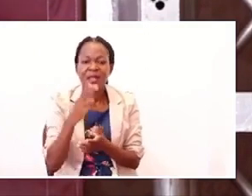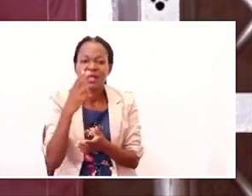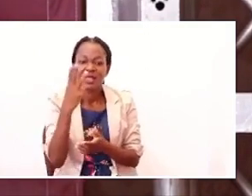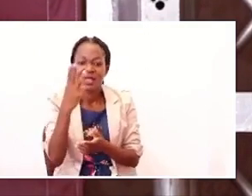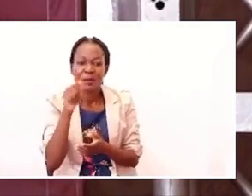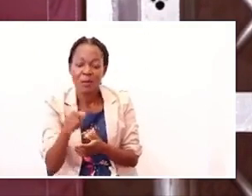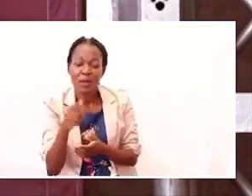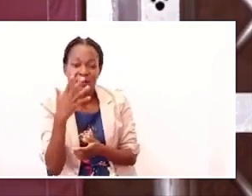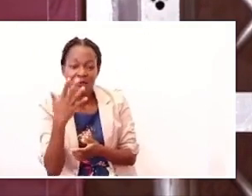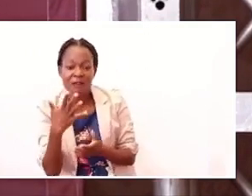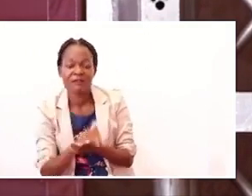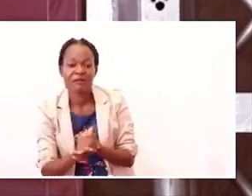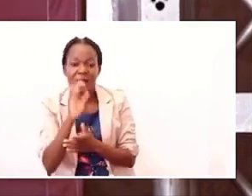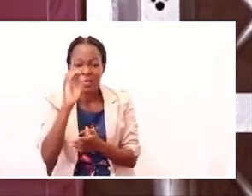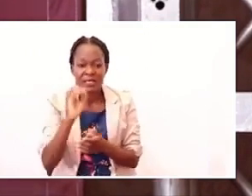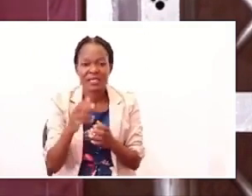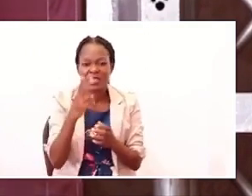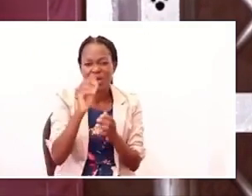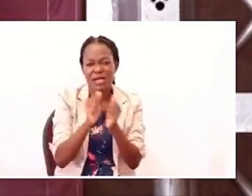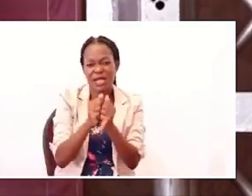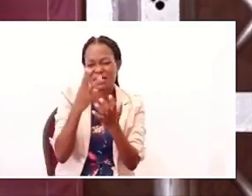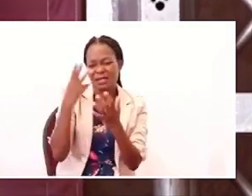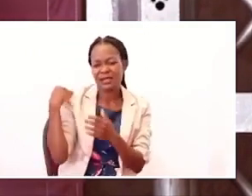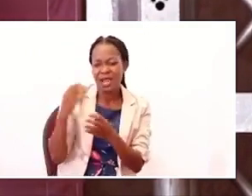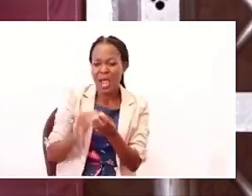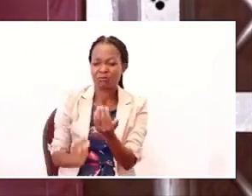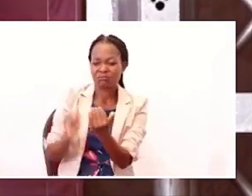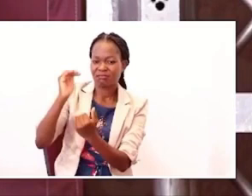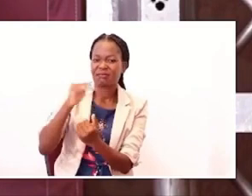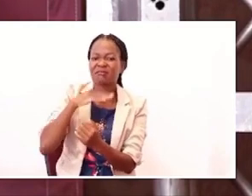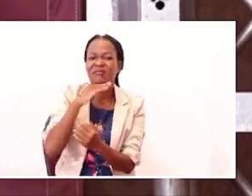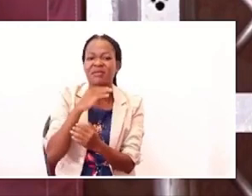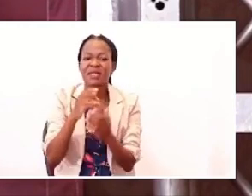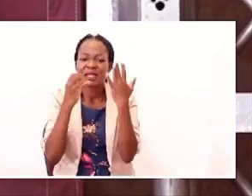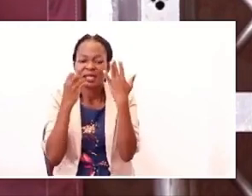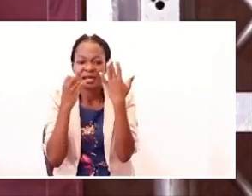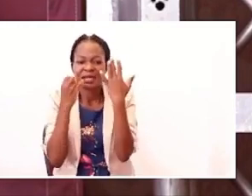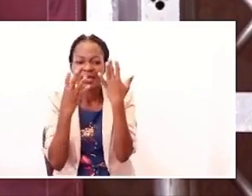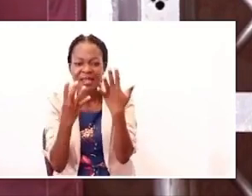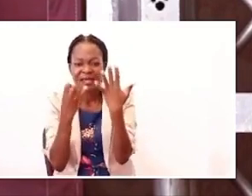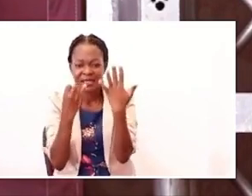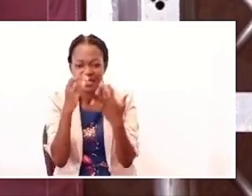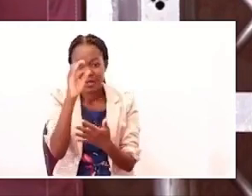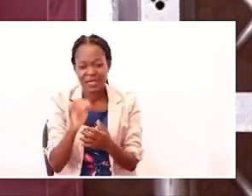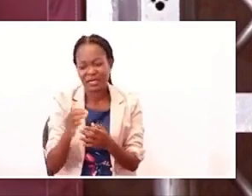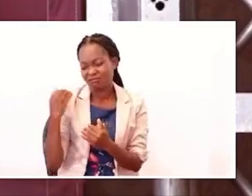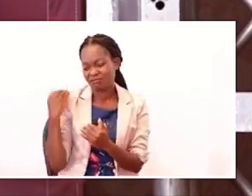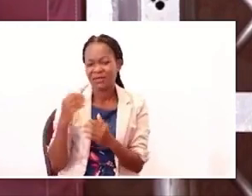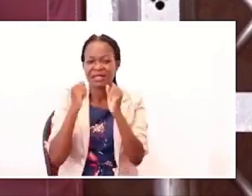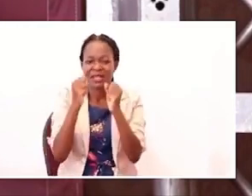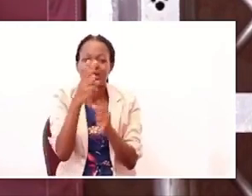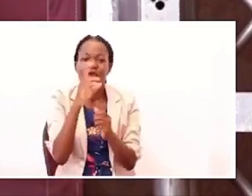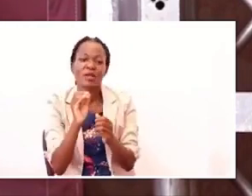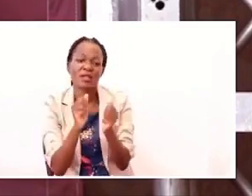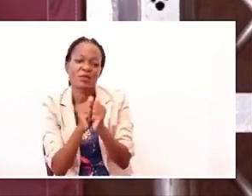2018 and increased to about 96% of GDP in 2022. The US government